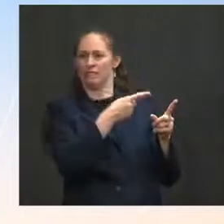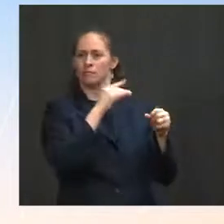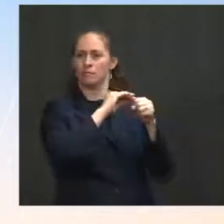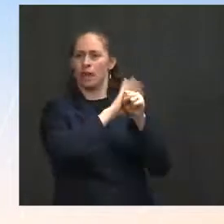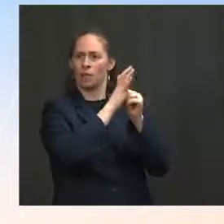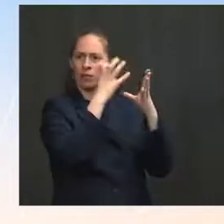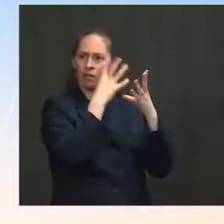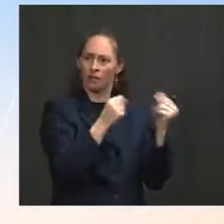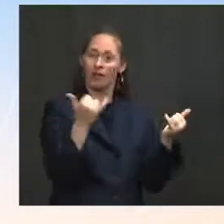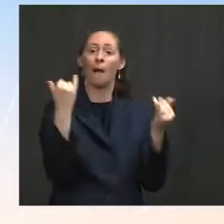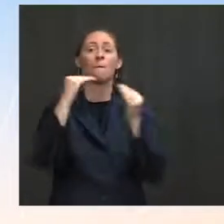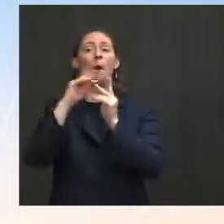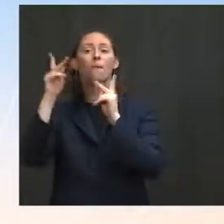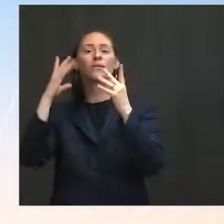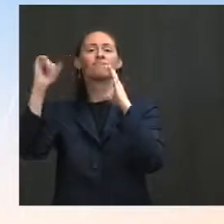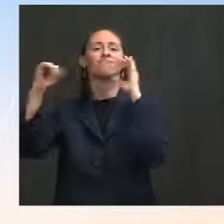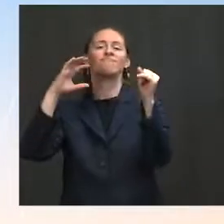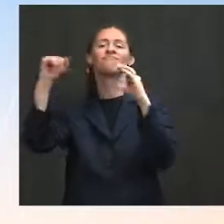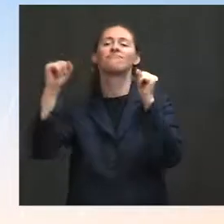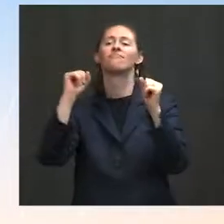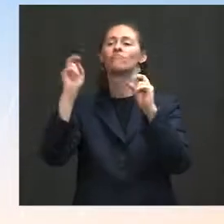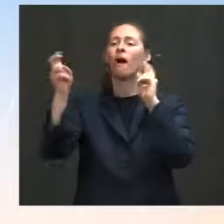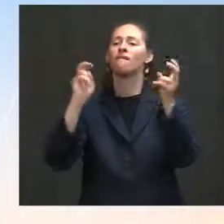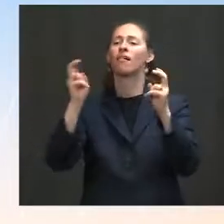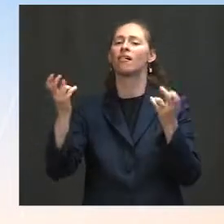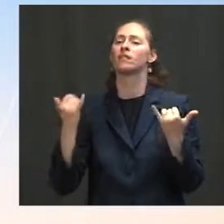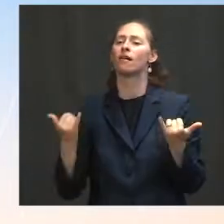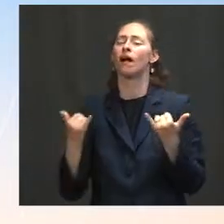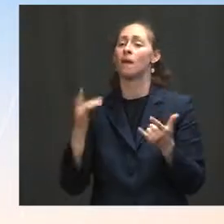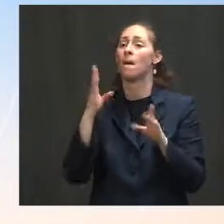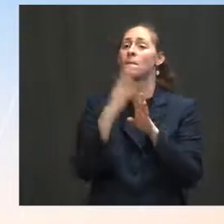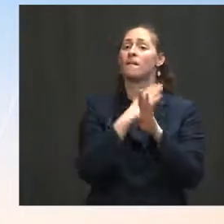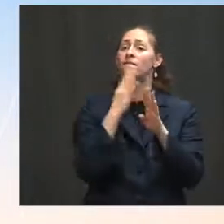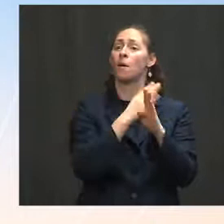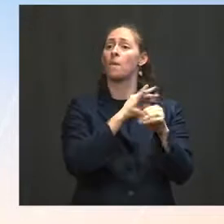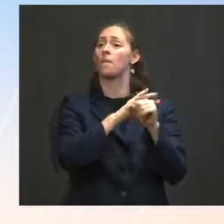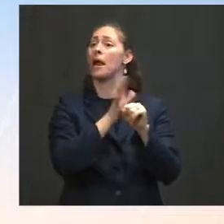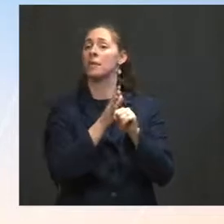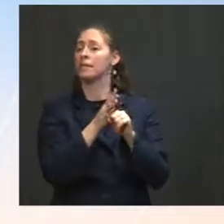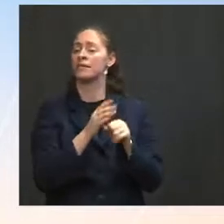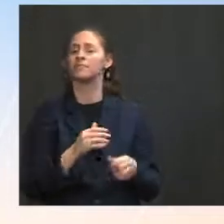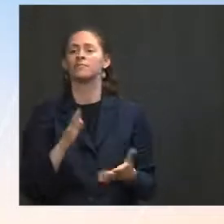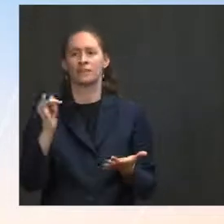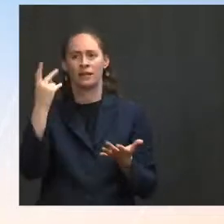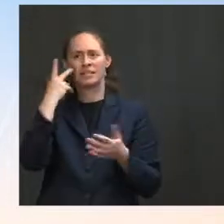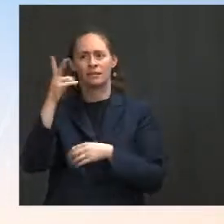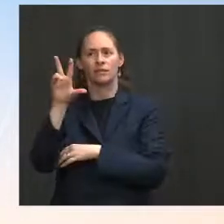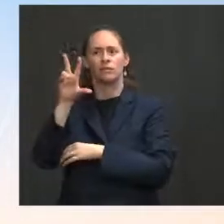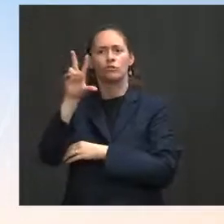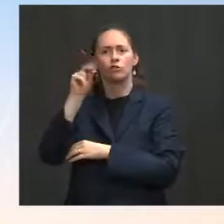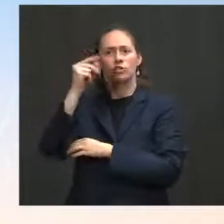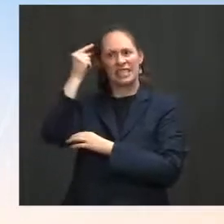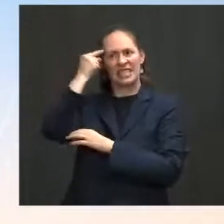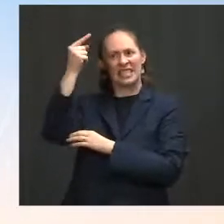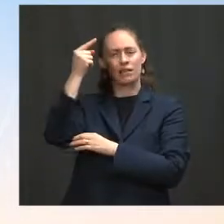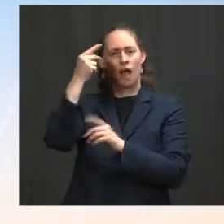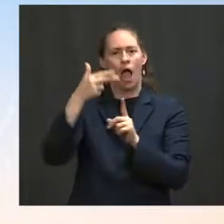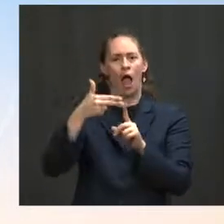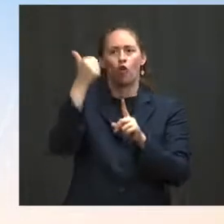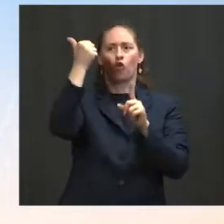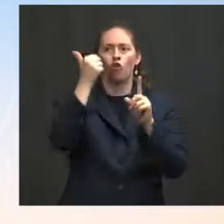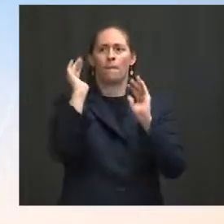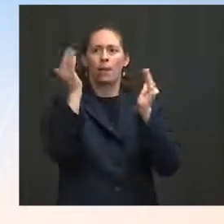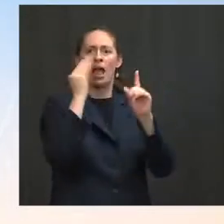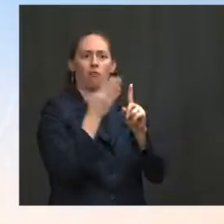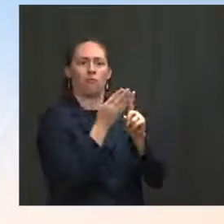for example, the average price of gas in July is nearly 30 cents higher than it is in January. And any prices are higher